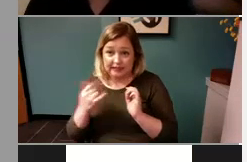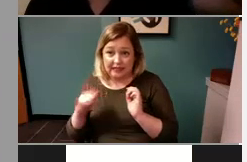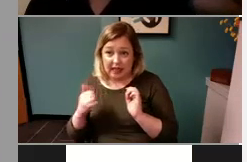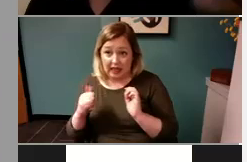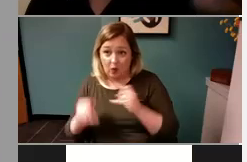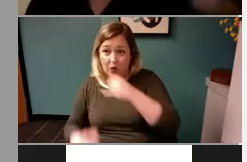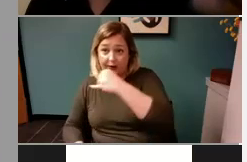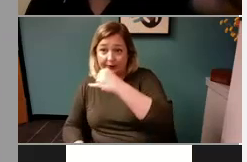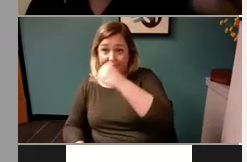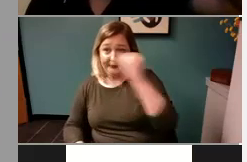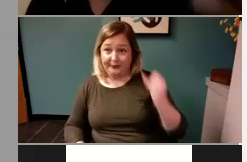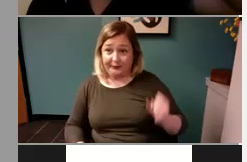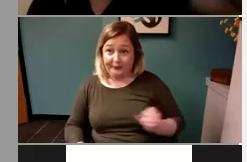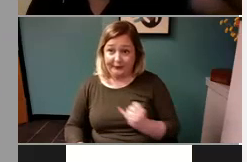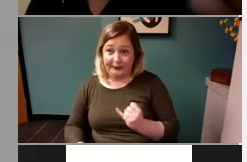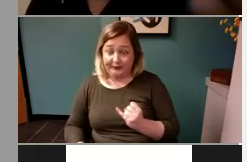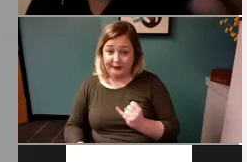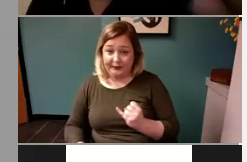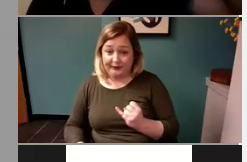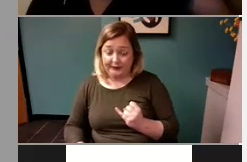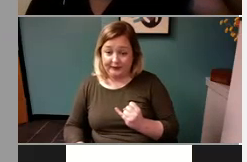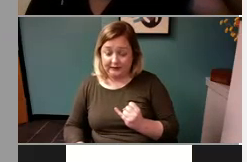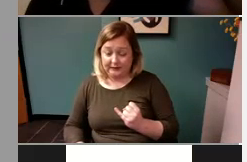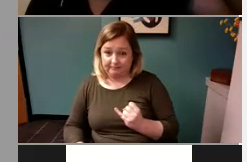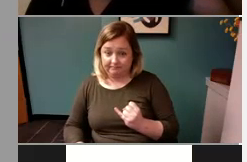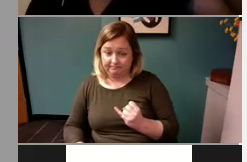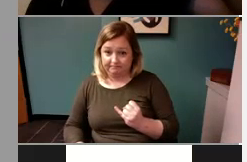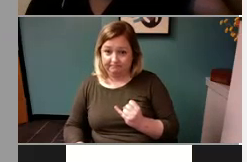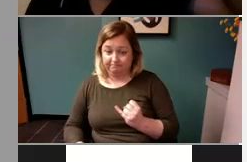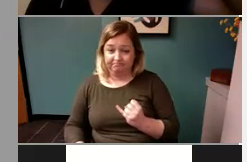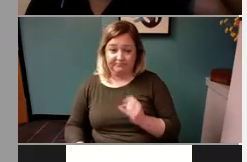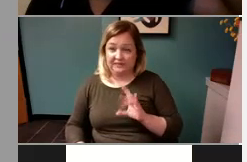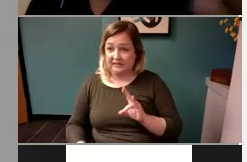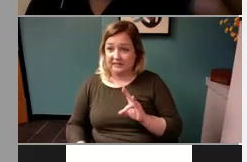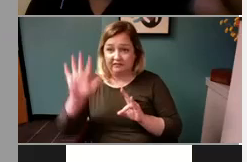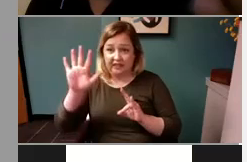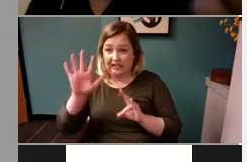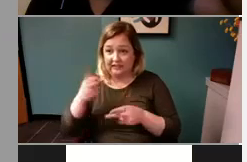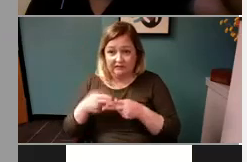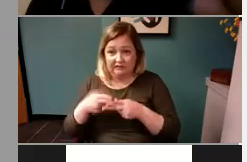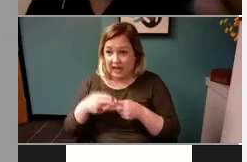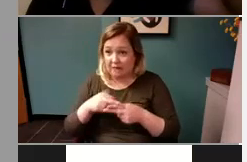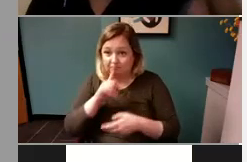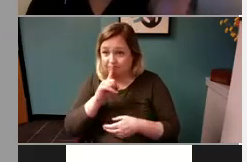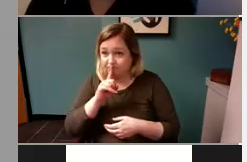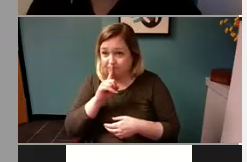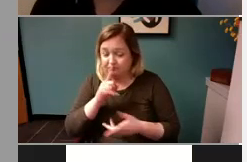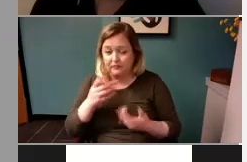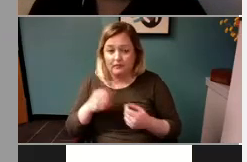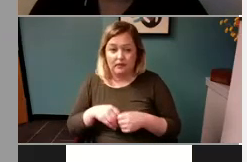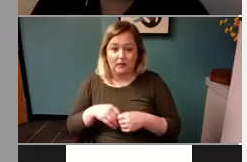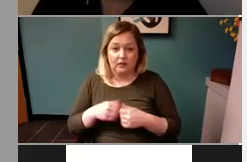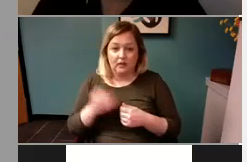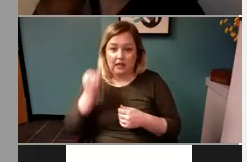that 5 and 7 are neighbors in this particular scenario. And let's say 6 and 13